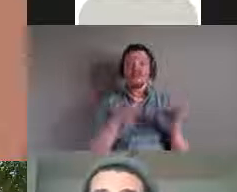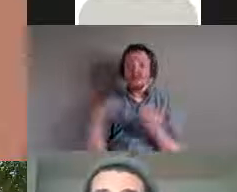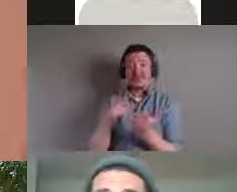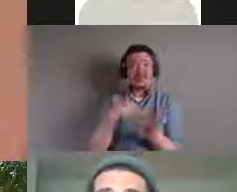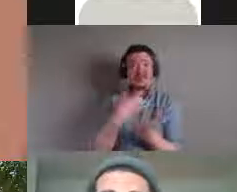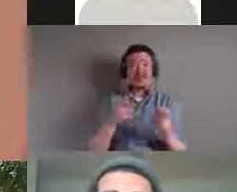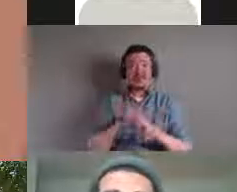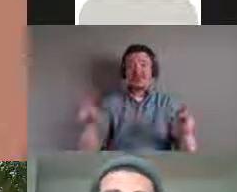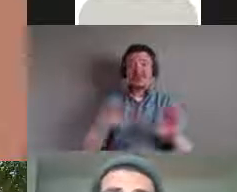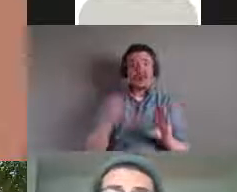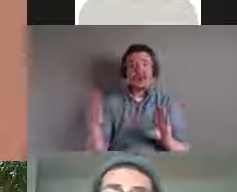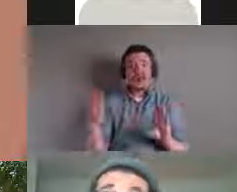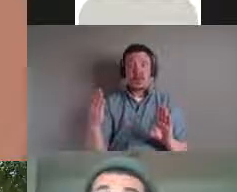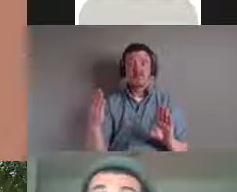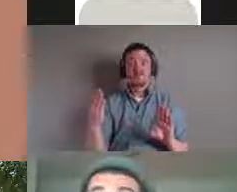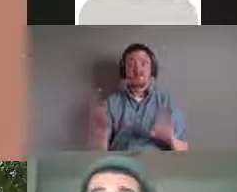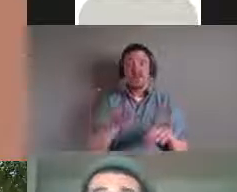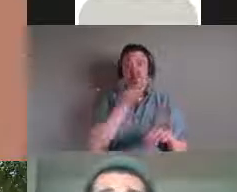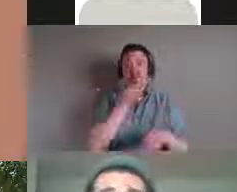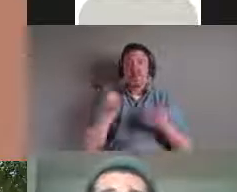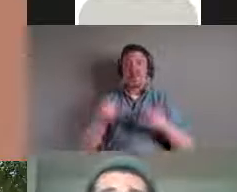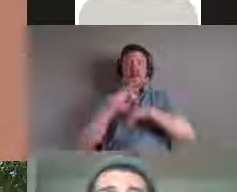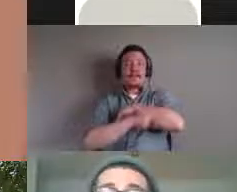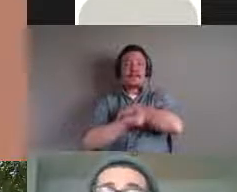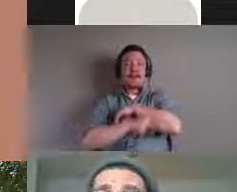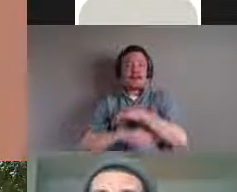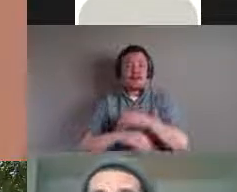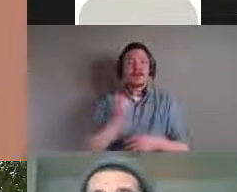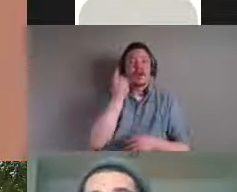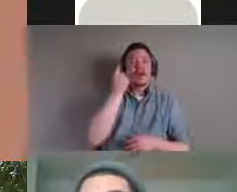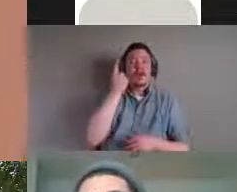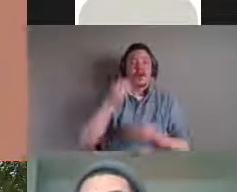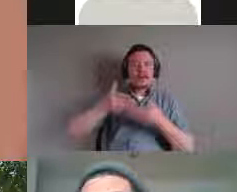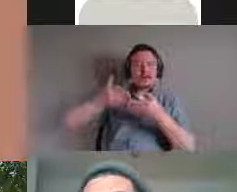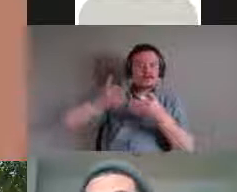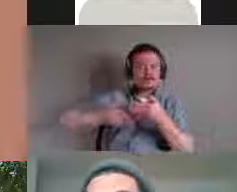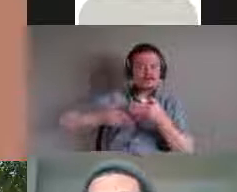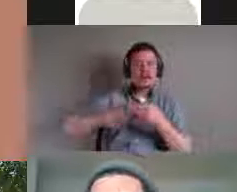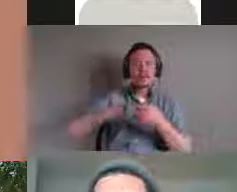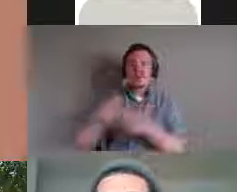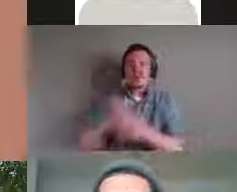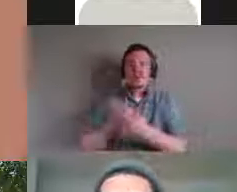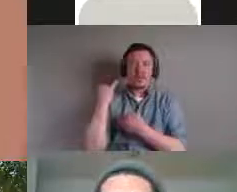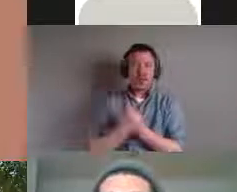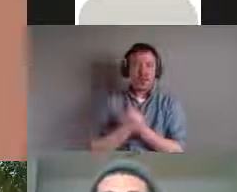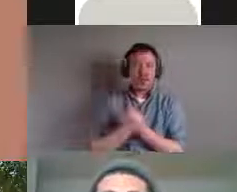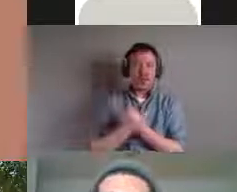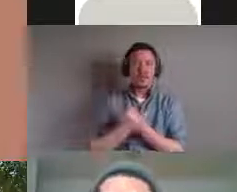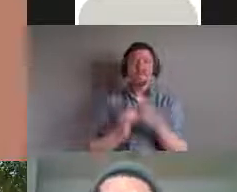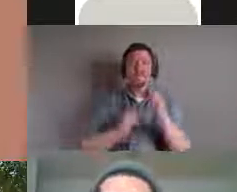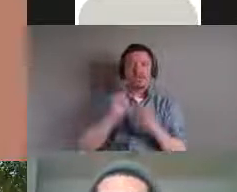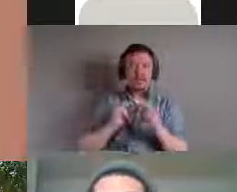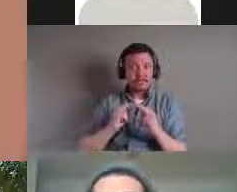at the new school this fall, but the completion of the entire construction rebuild will